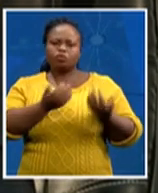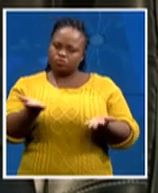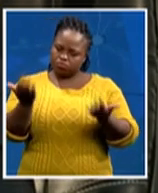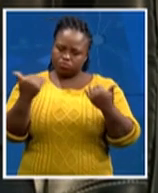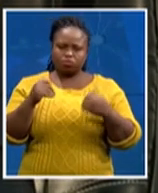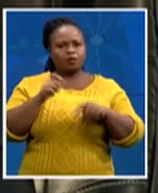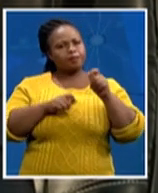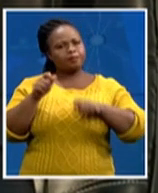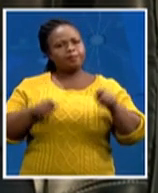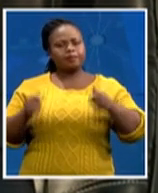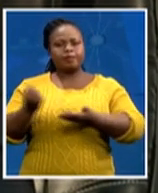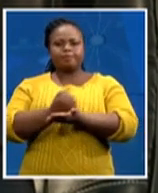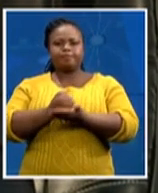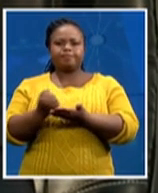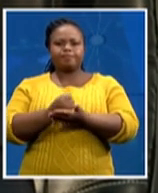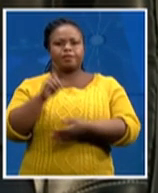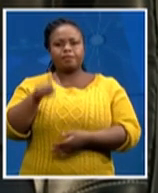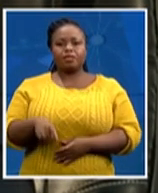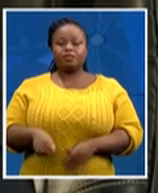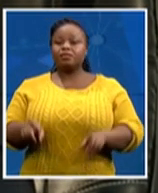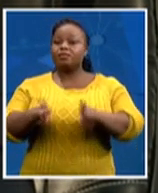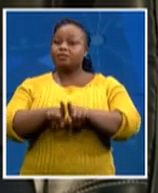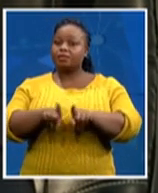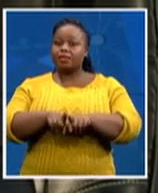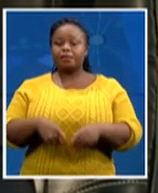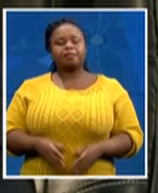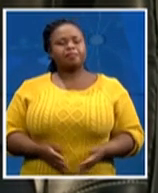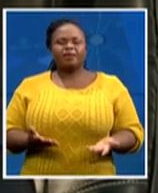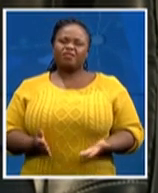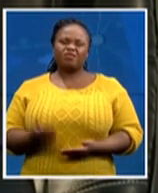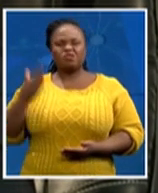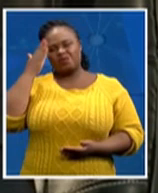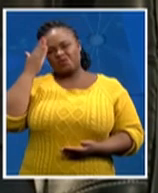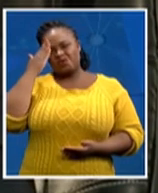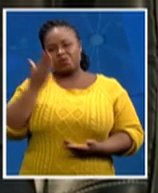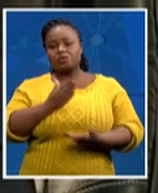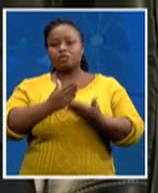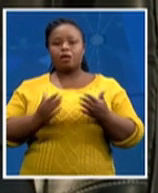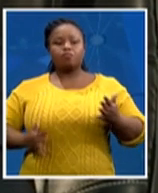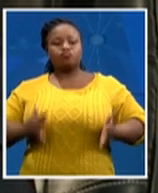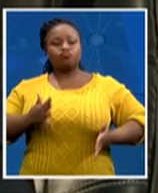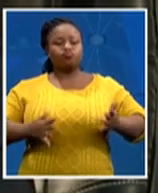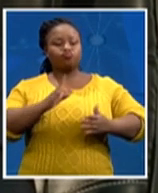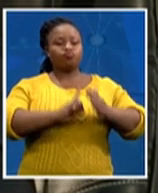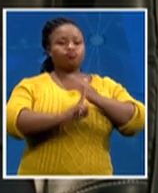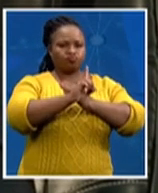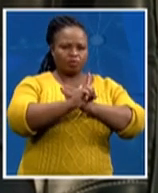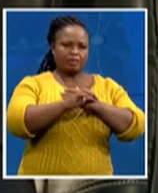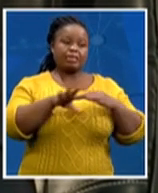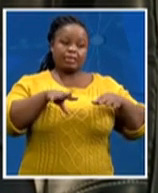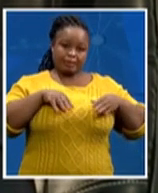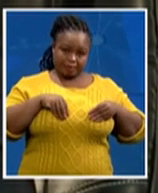including the fact that the walk-ins are accepted, and when people come in, they